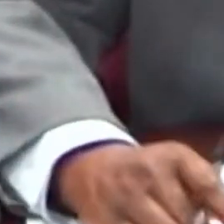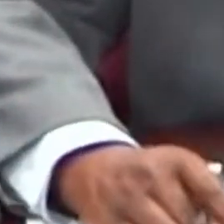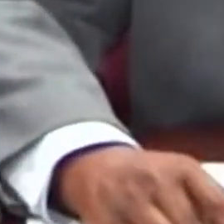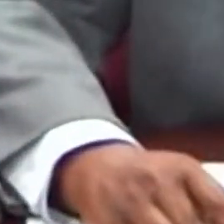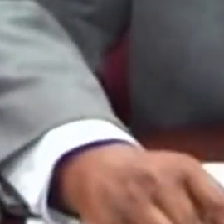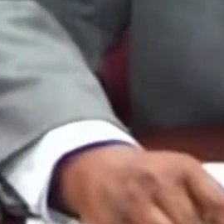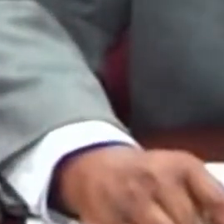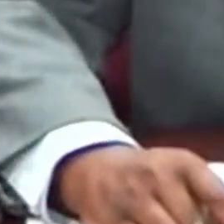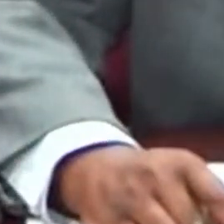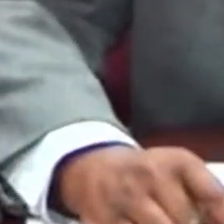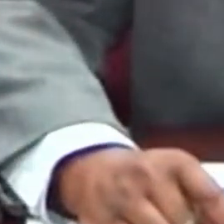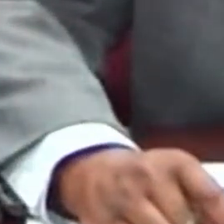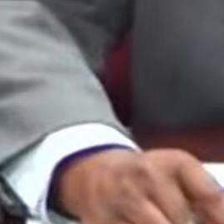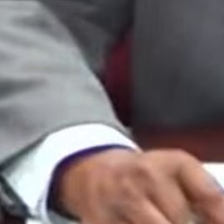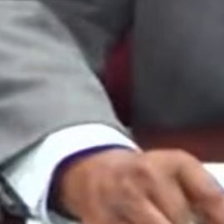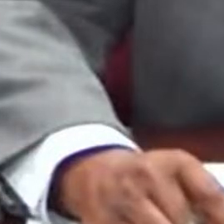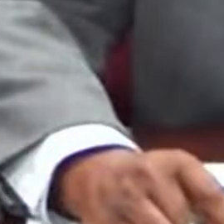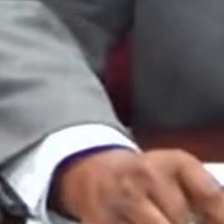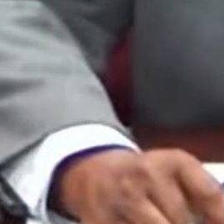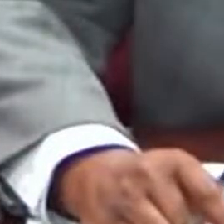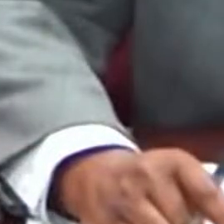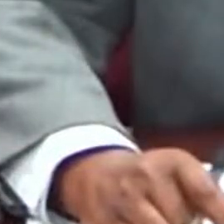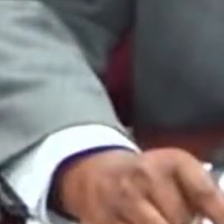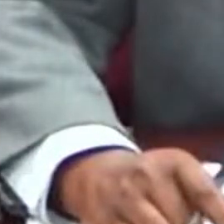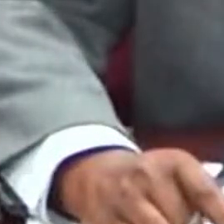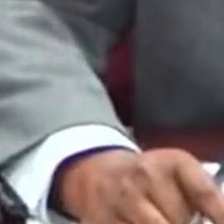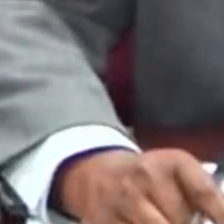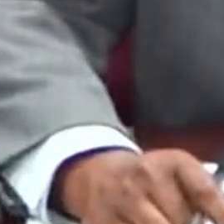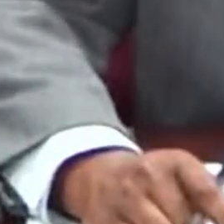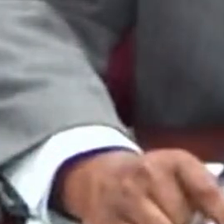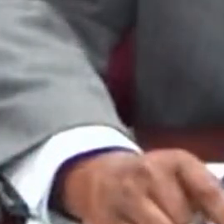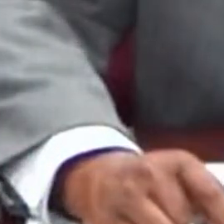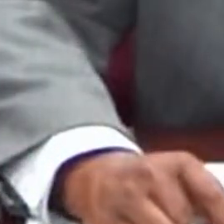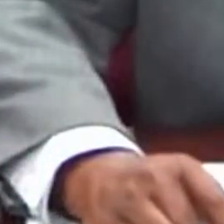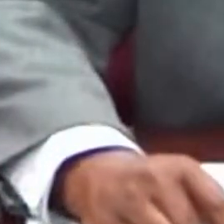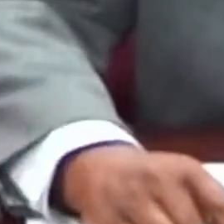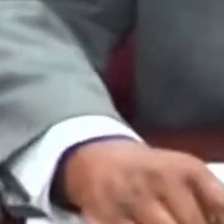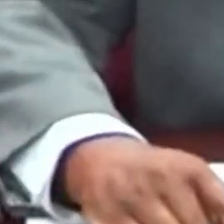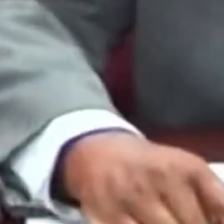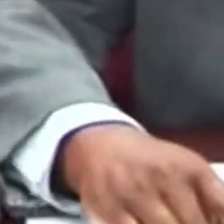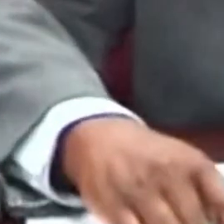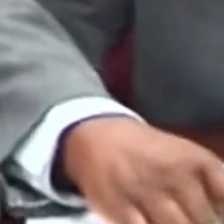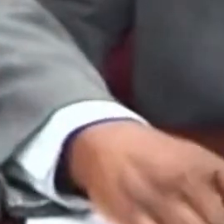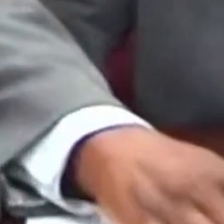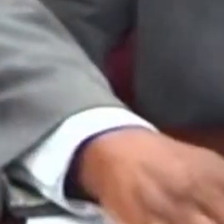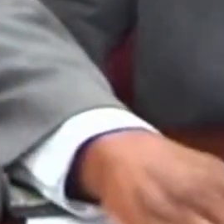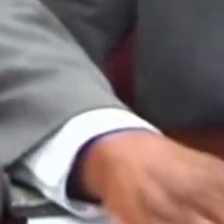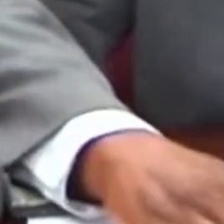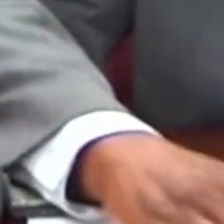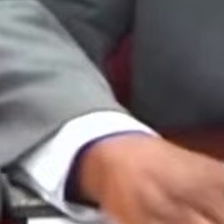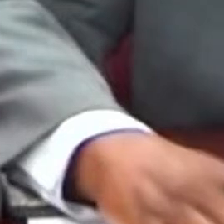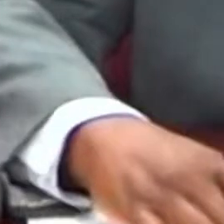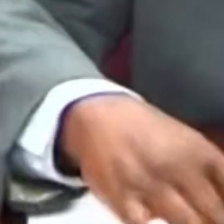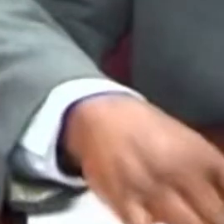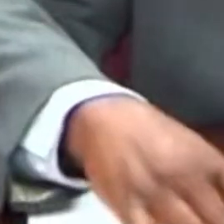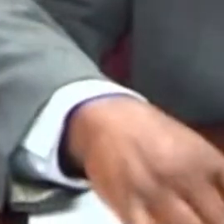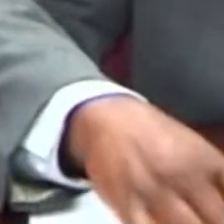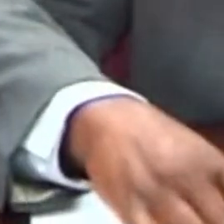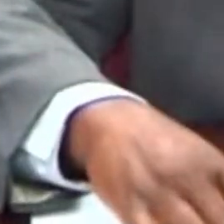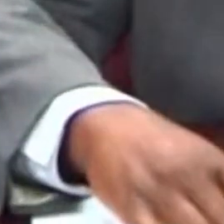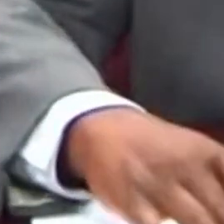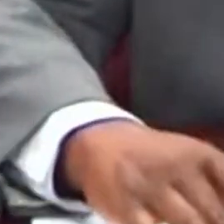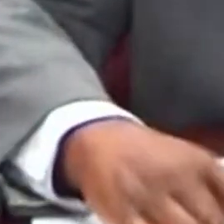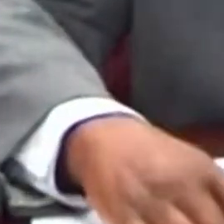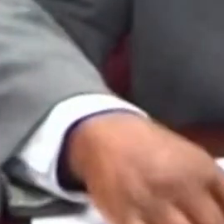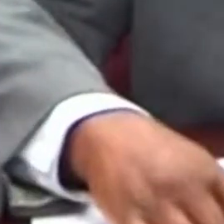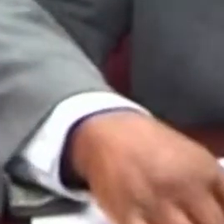Zambia's debt. We have many other instruments to borrow from. Honourable members, if